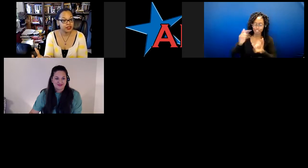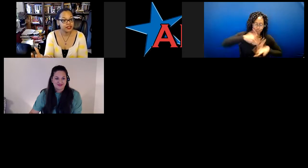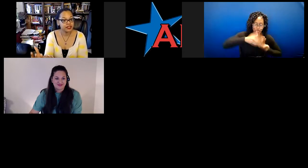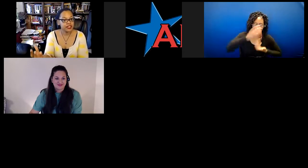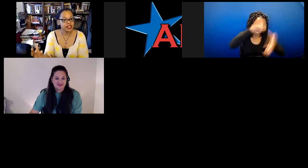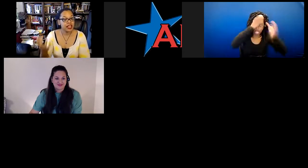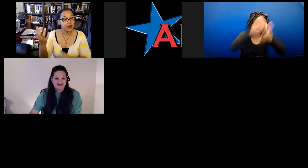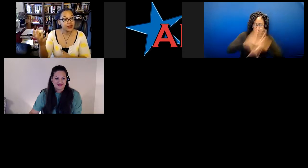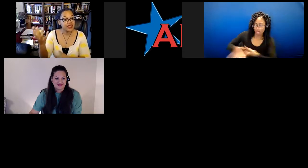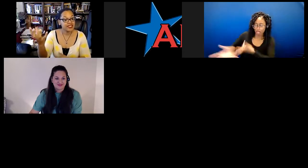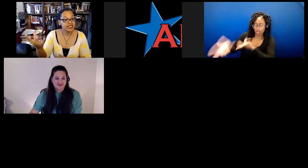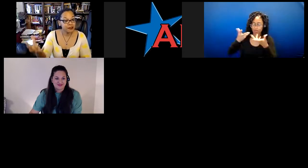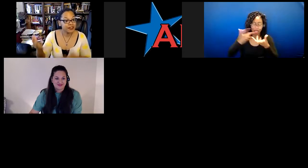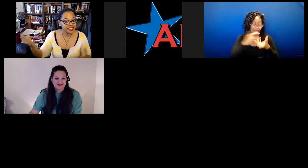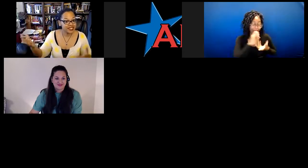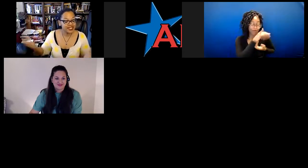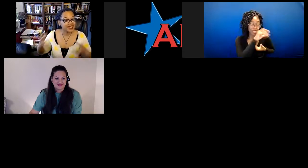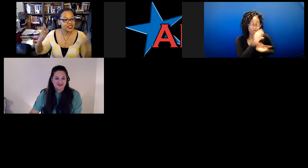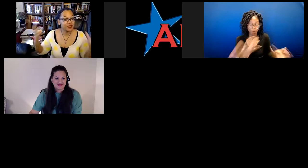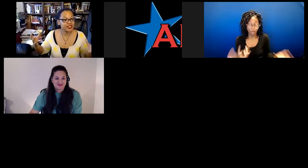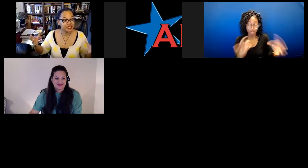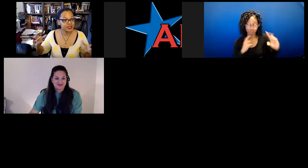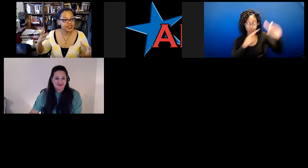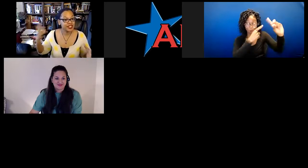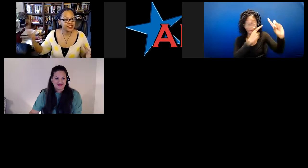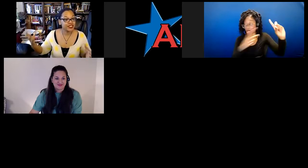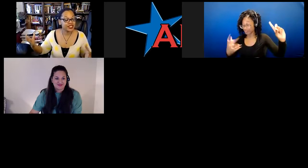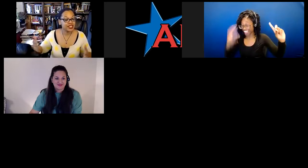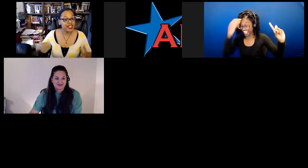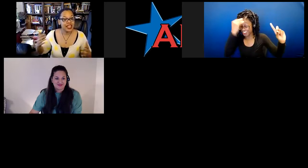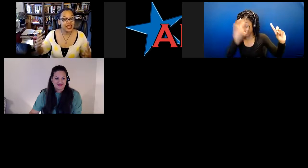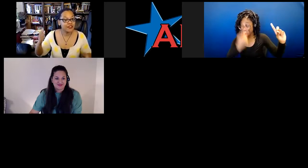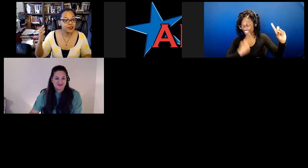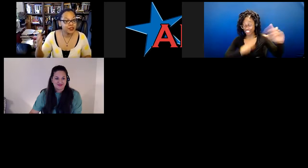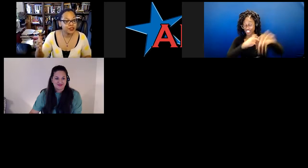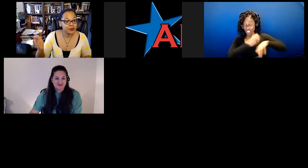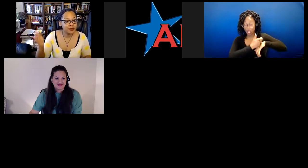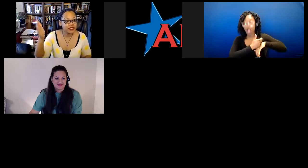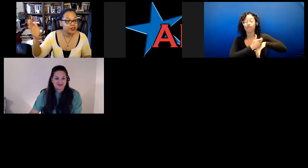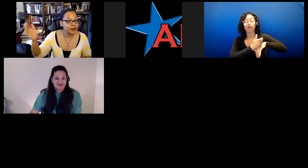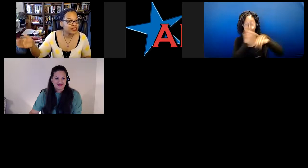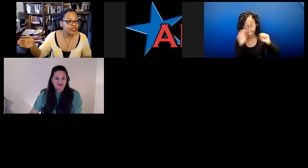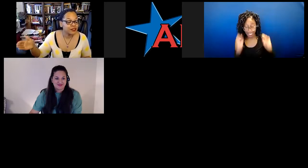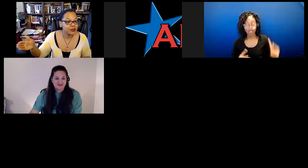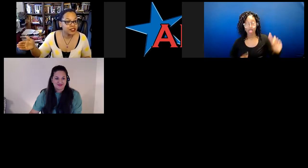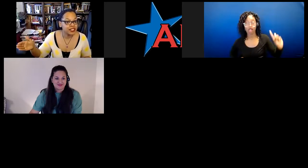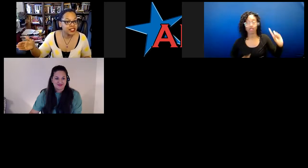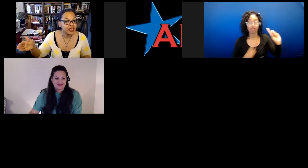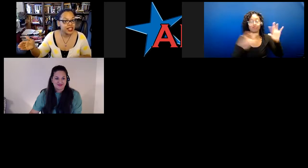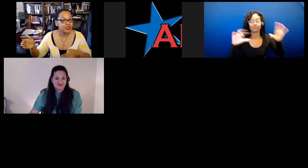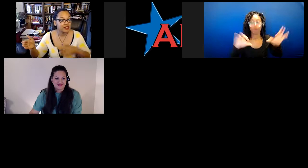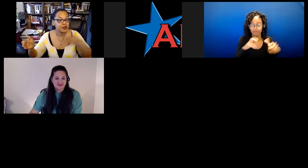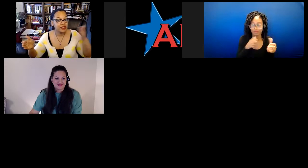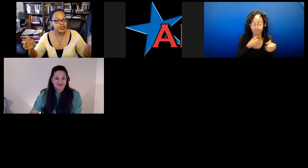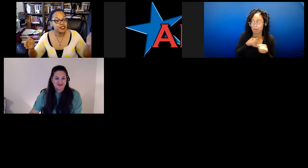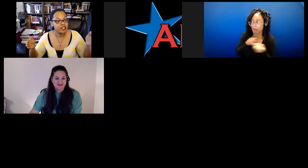like to see. Equity itself, yes, is an ideology or is a construct. Hey, if you go to one side of your city and